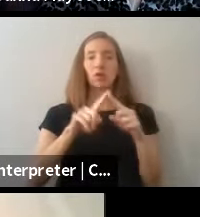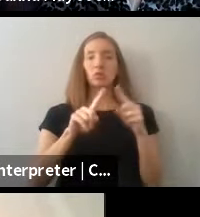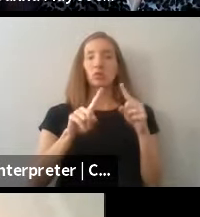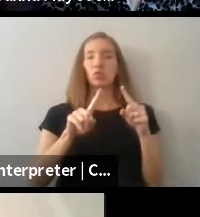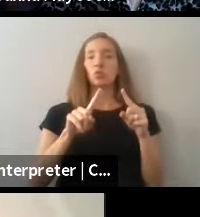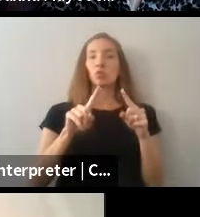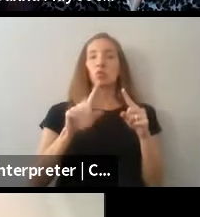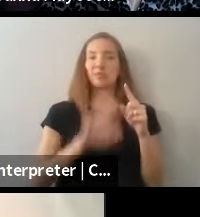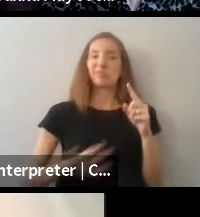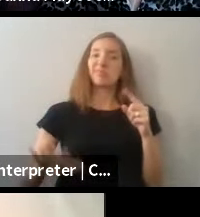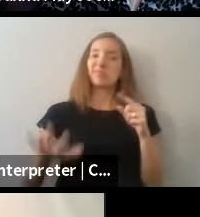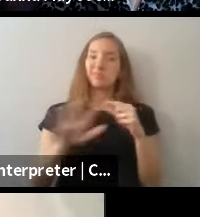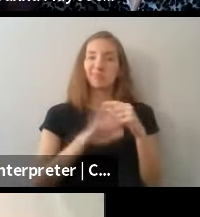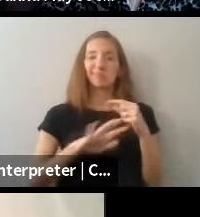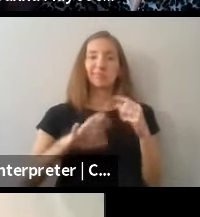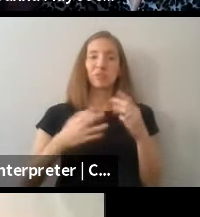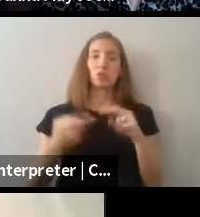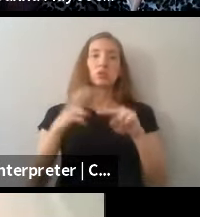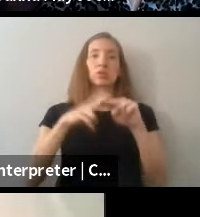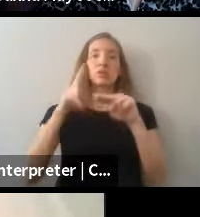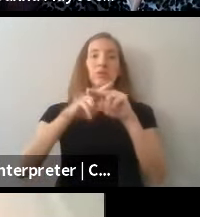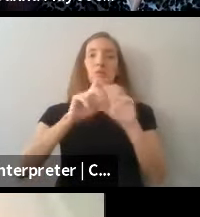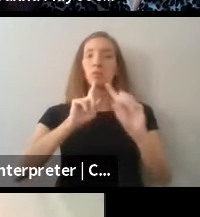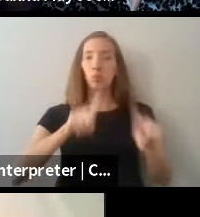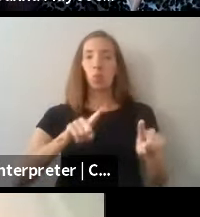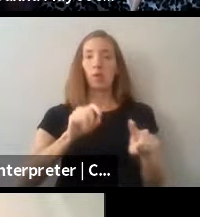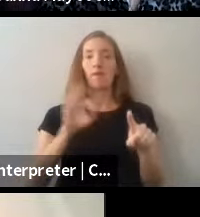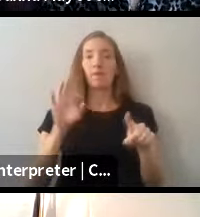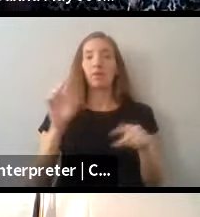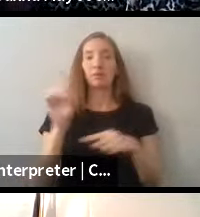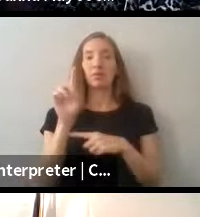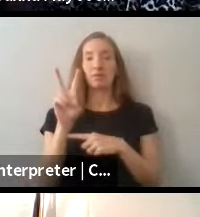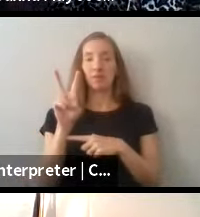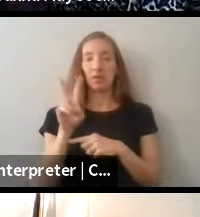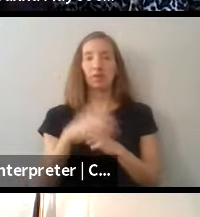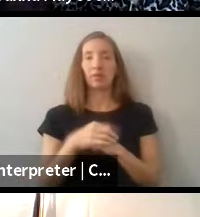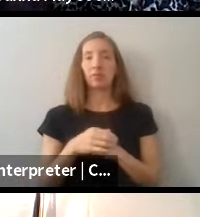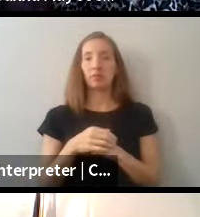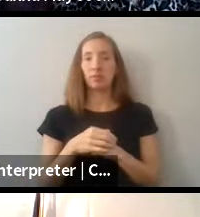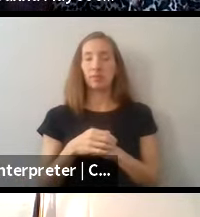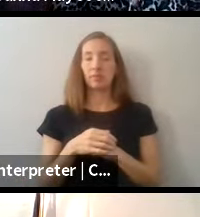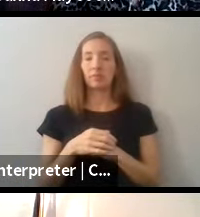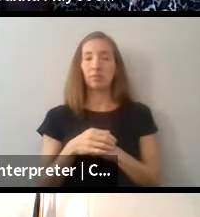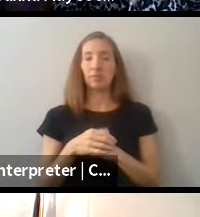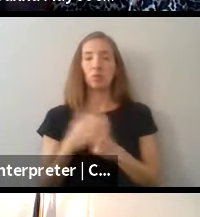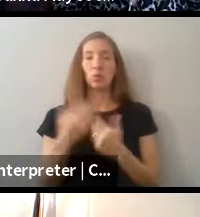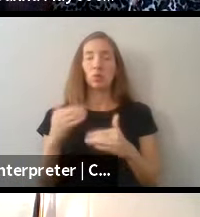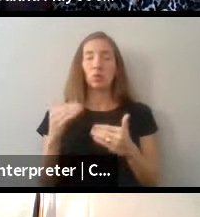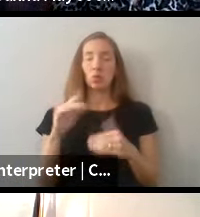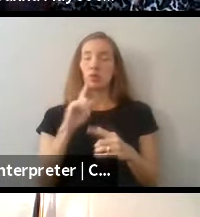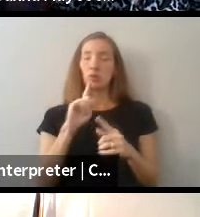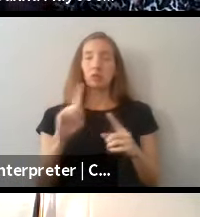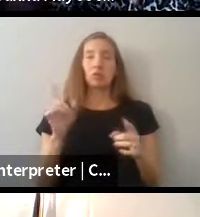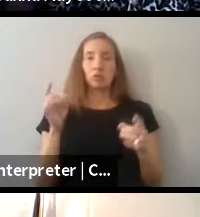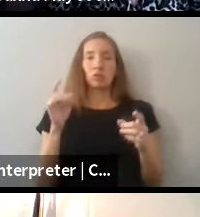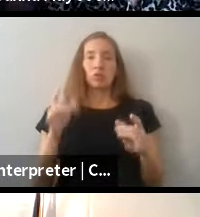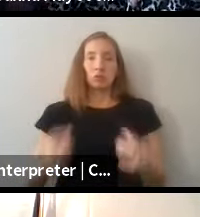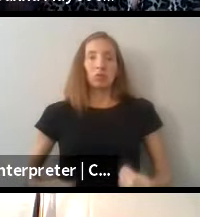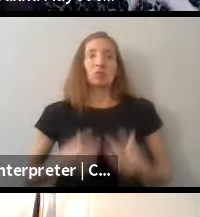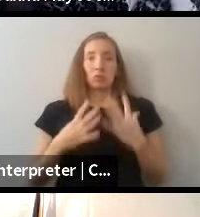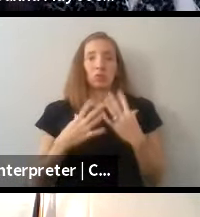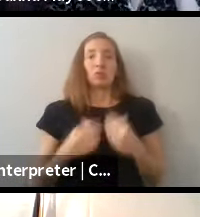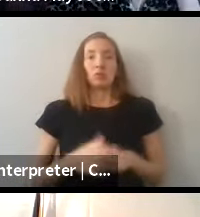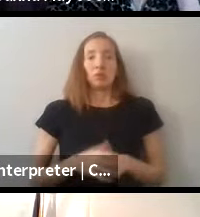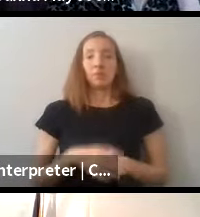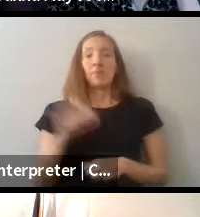is incredibly inspiring. And the ways in which you've brought a very intentional lens of engaging men and